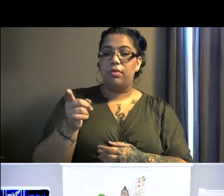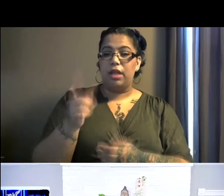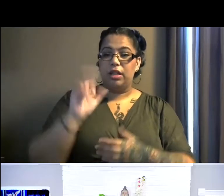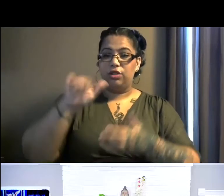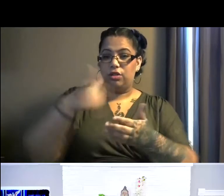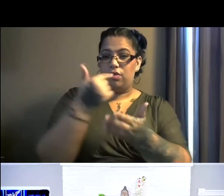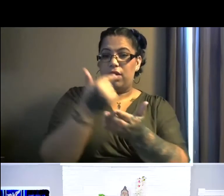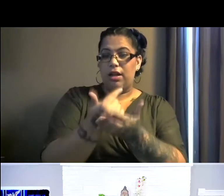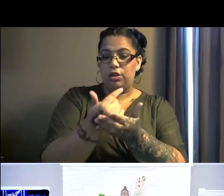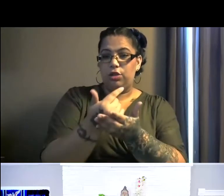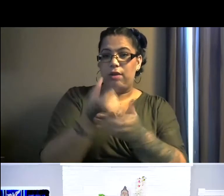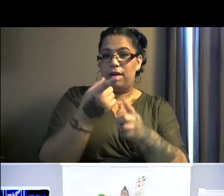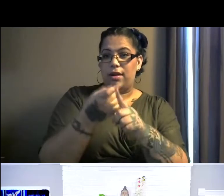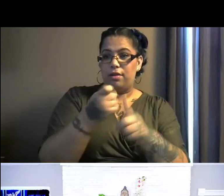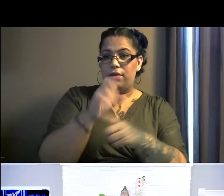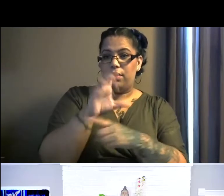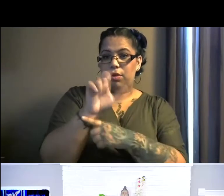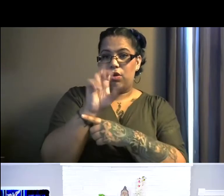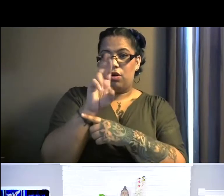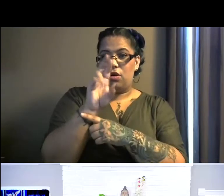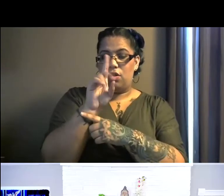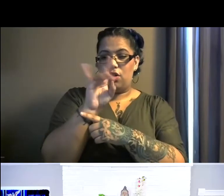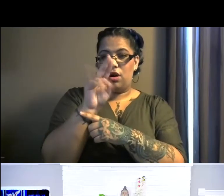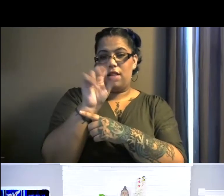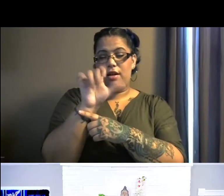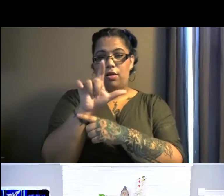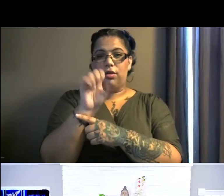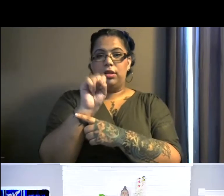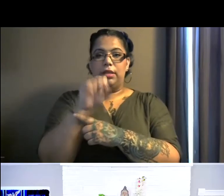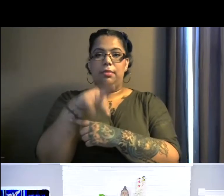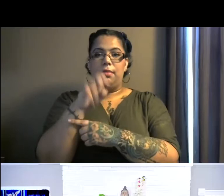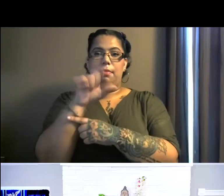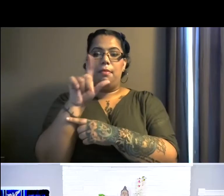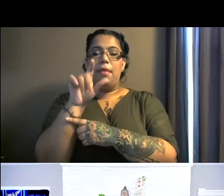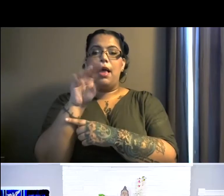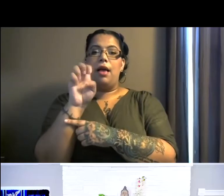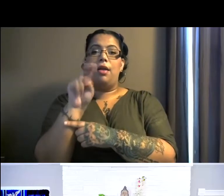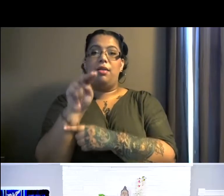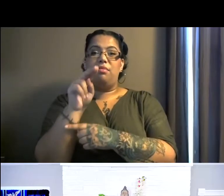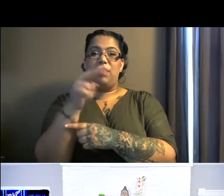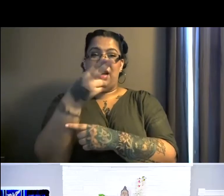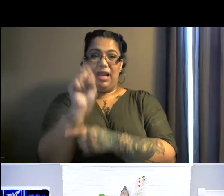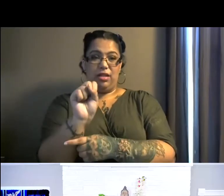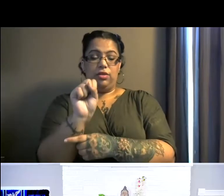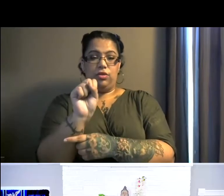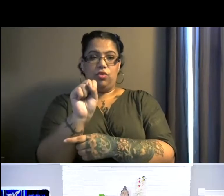graduated from Cardinal Spellman High School in the Bronx in